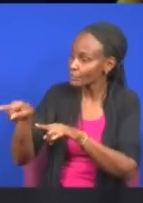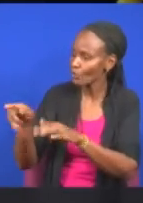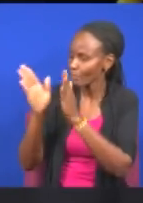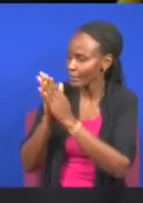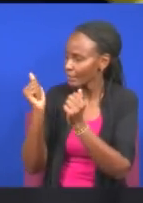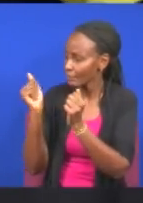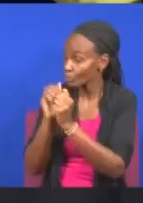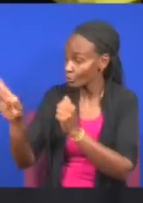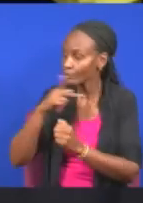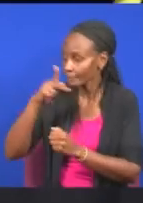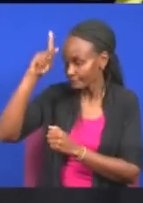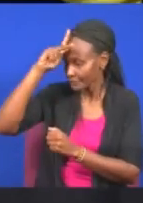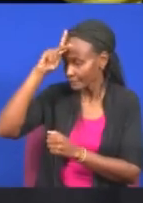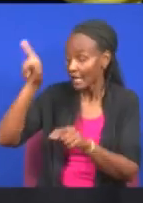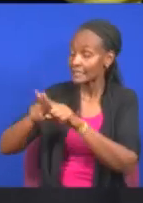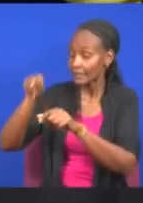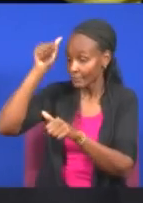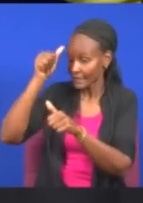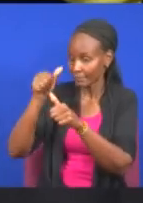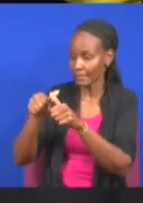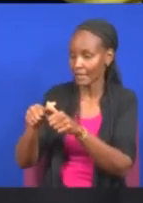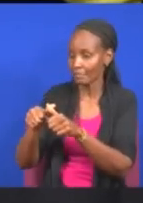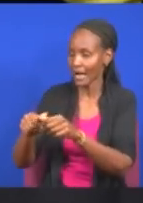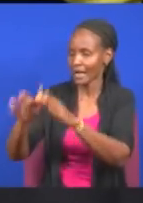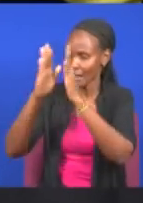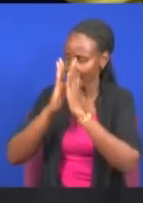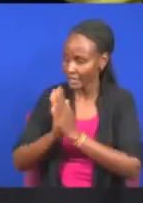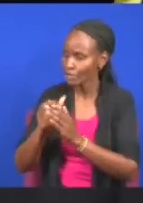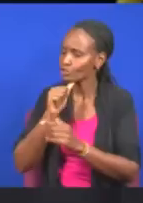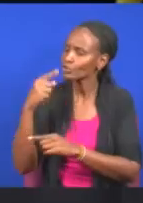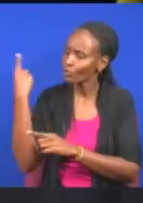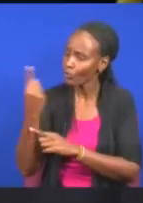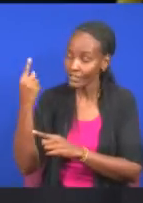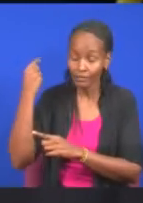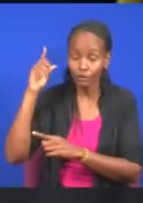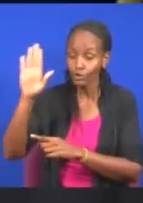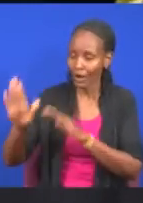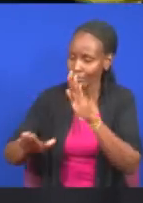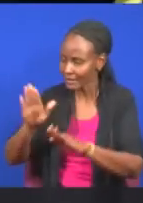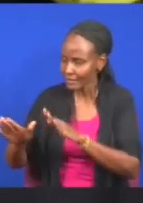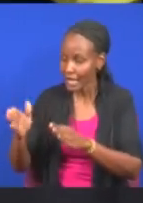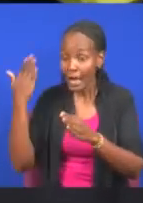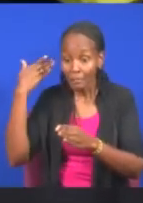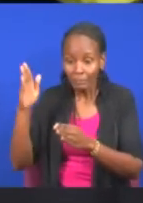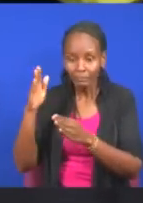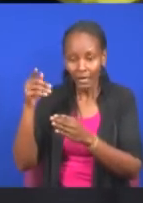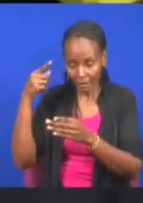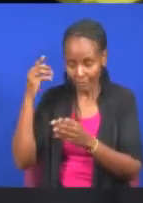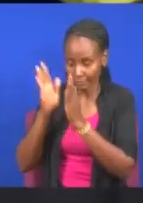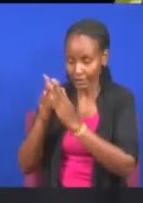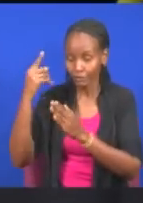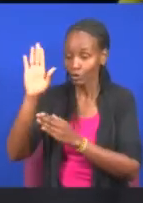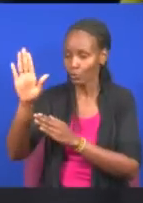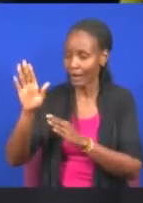them. And remember, pray not only for the bike, pray for your life. Okay. Pray for your